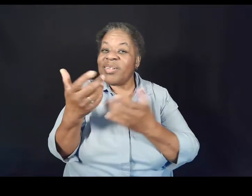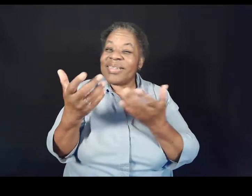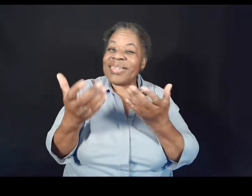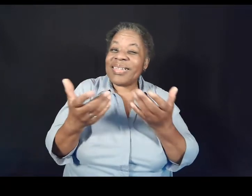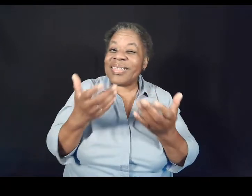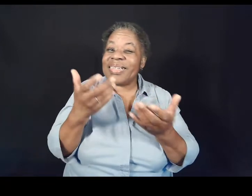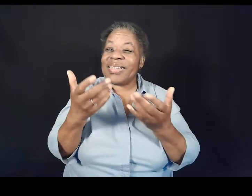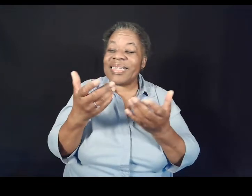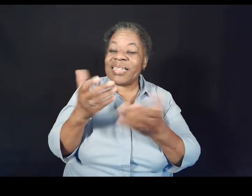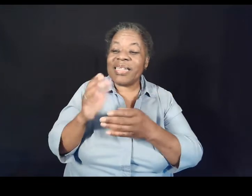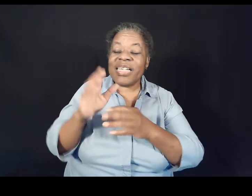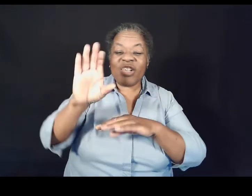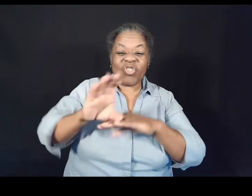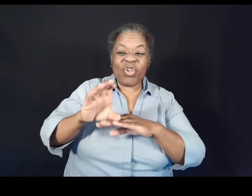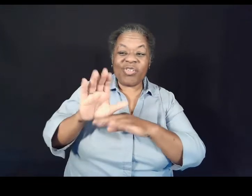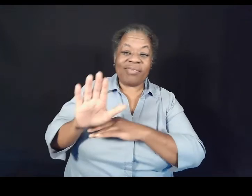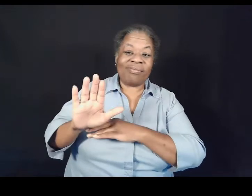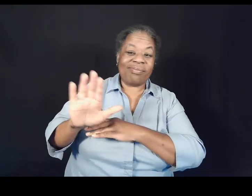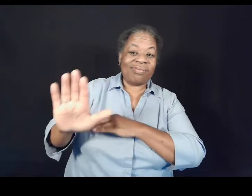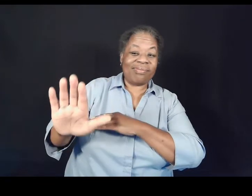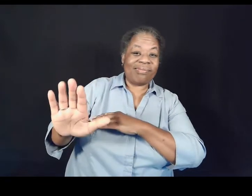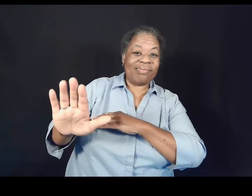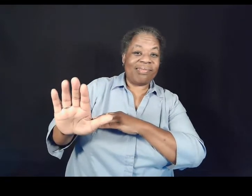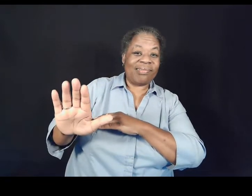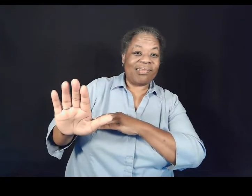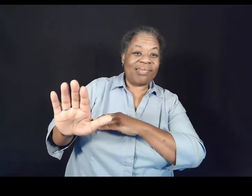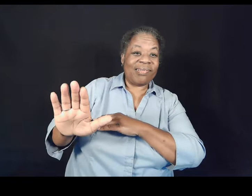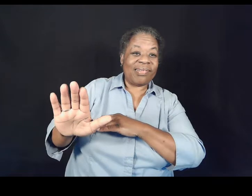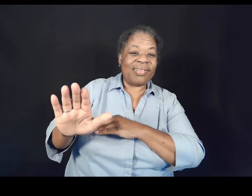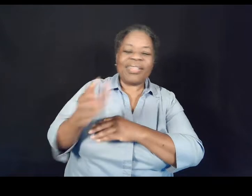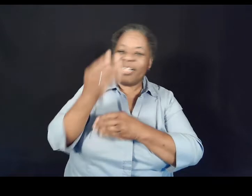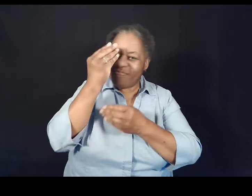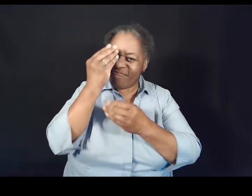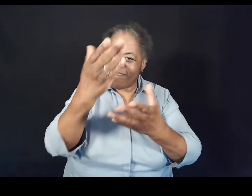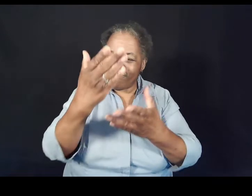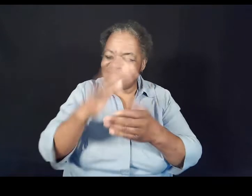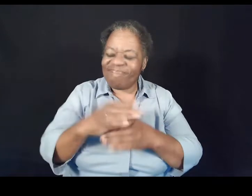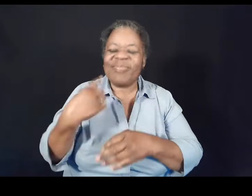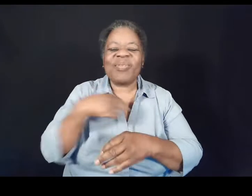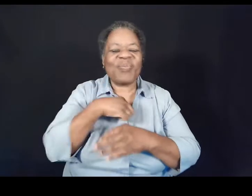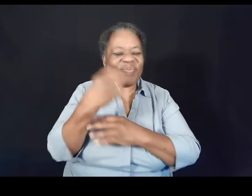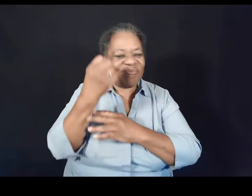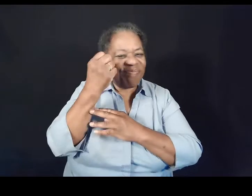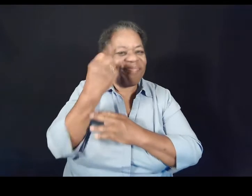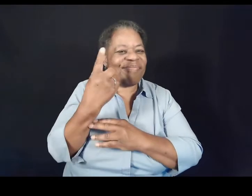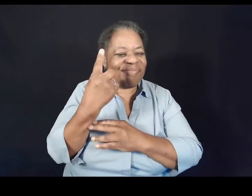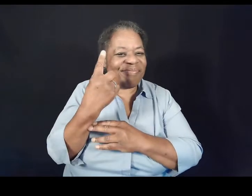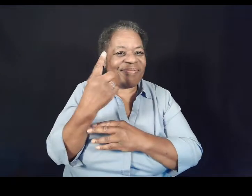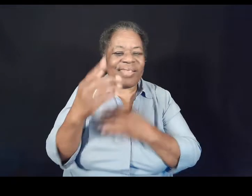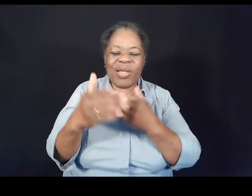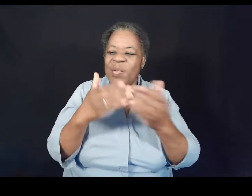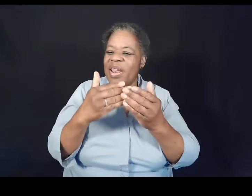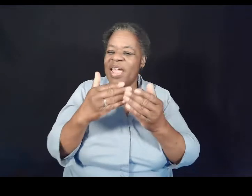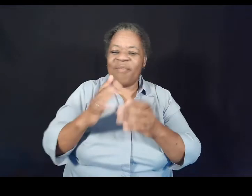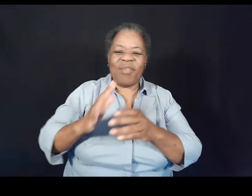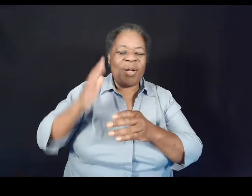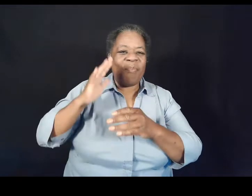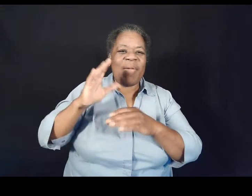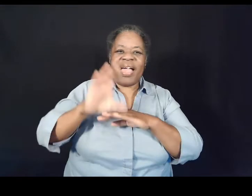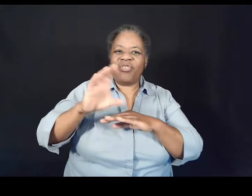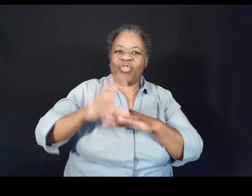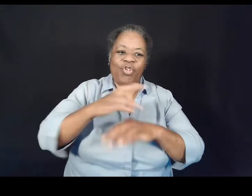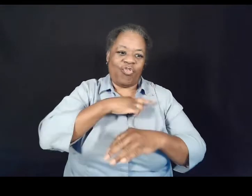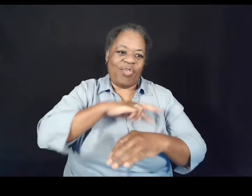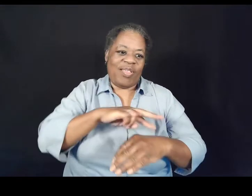kind of keeping church at arm's length these days. We want you to know we understand. Whatever your past church or religious experiences were